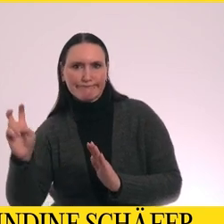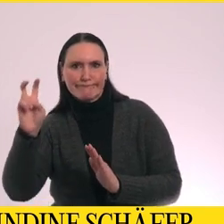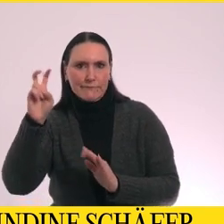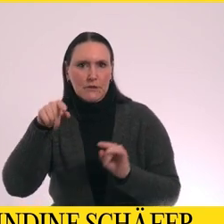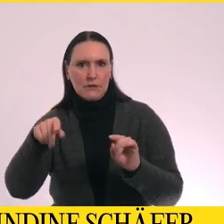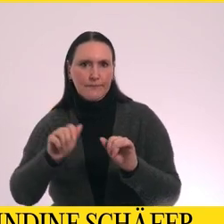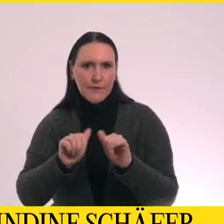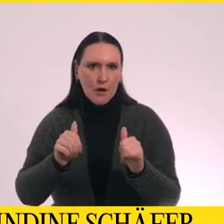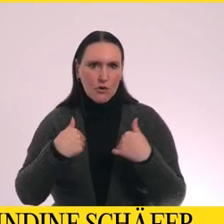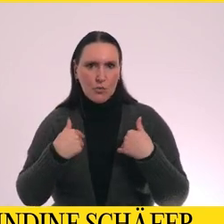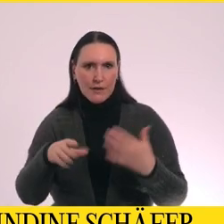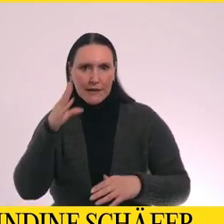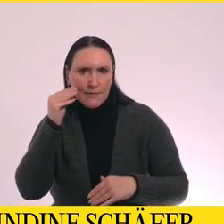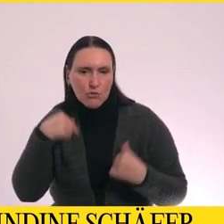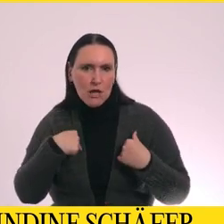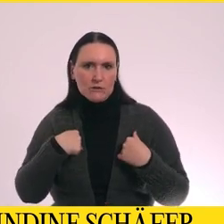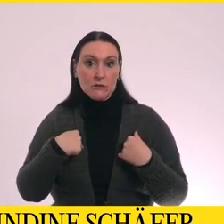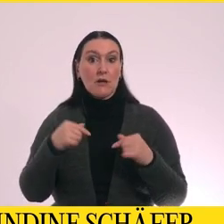are no filters.